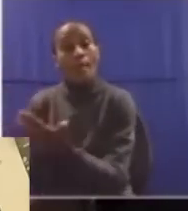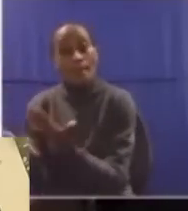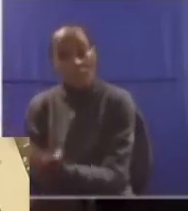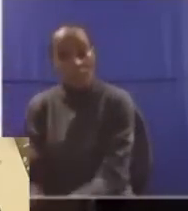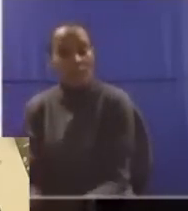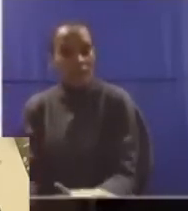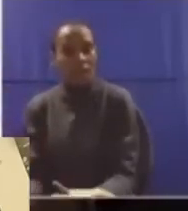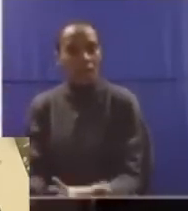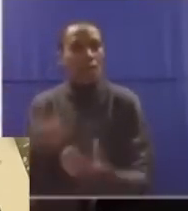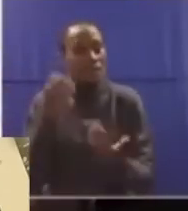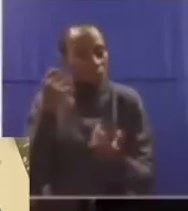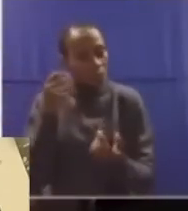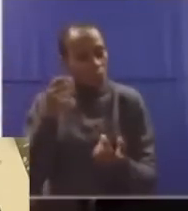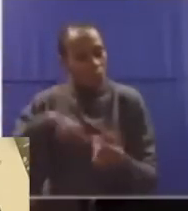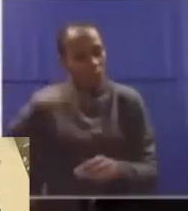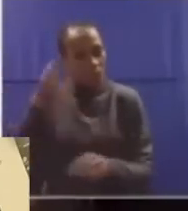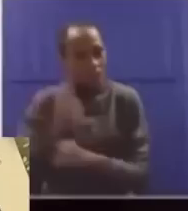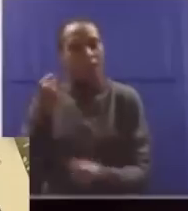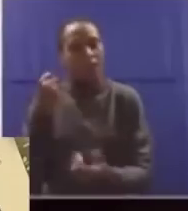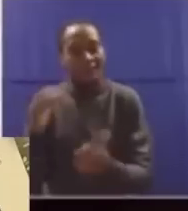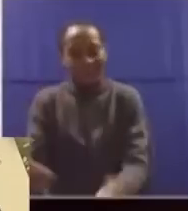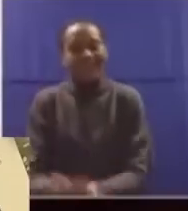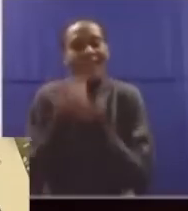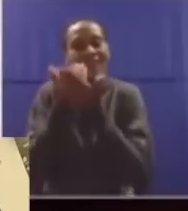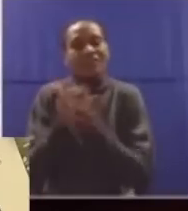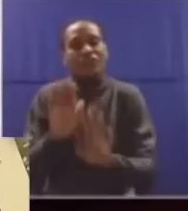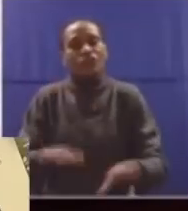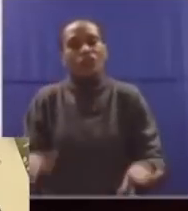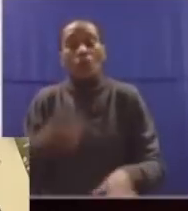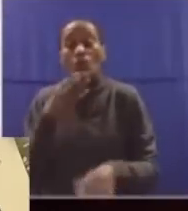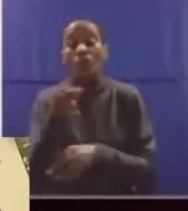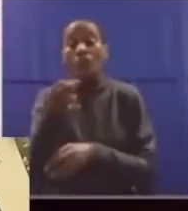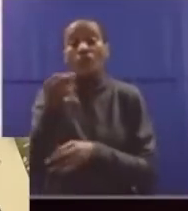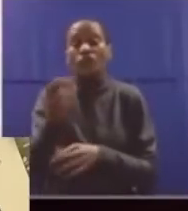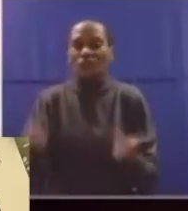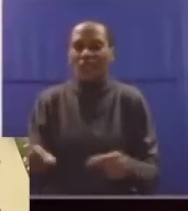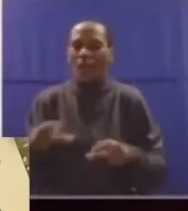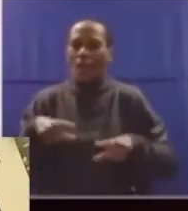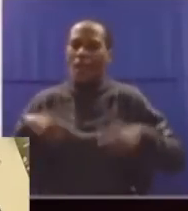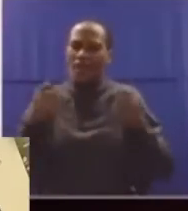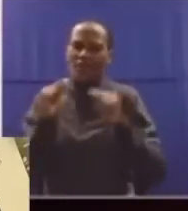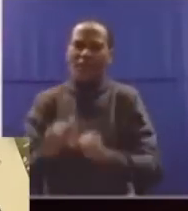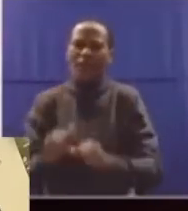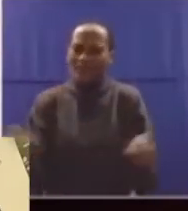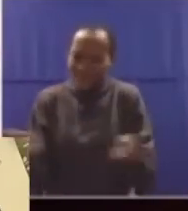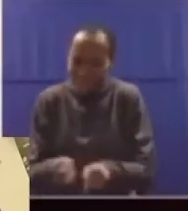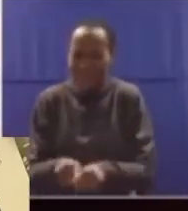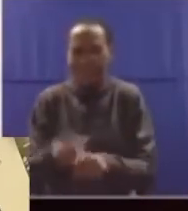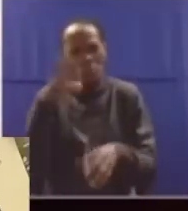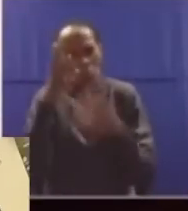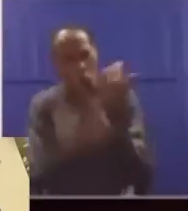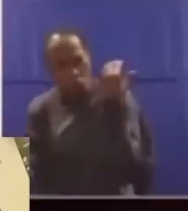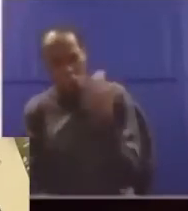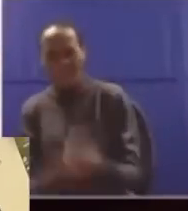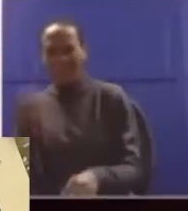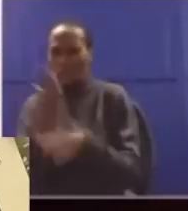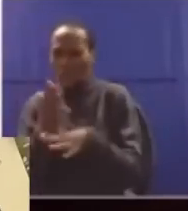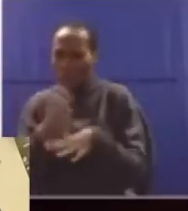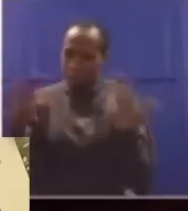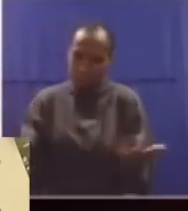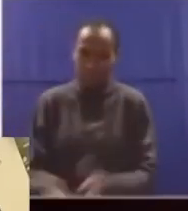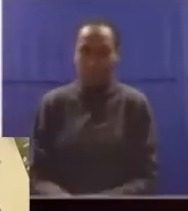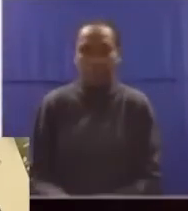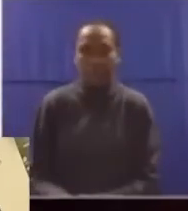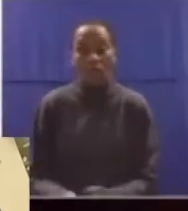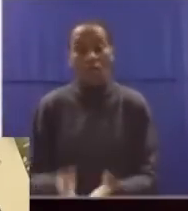the bloodbath of a generation of children who will be confined to a lifetime of poverty and unemployment. The ANC